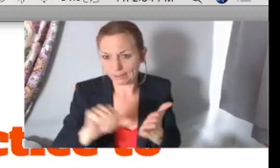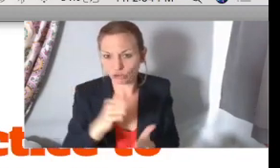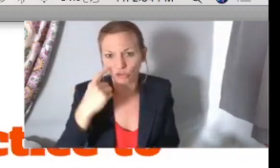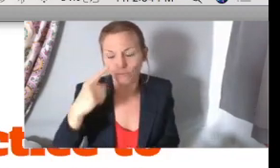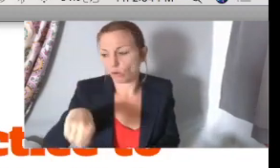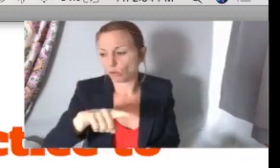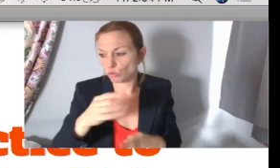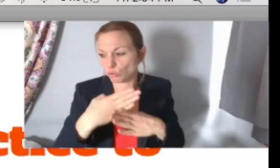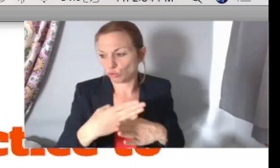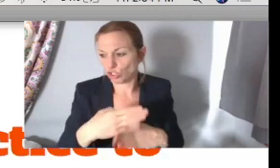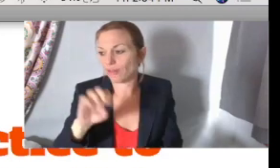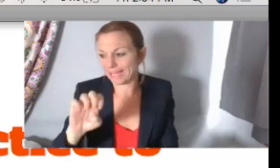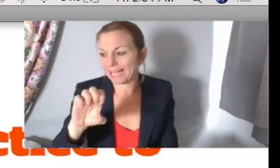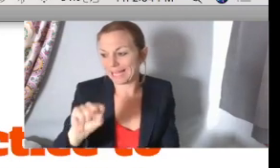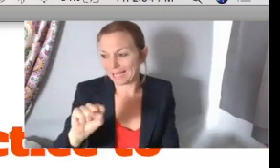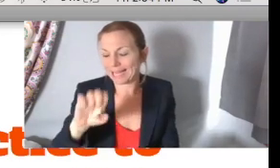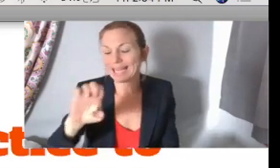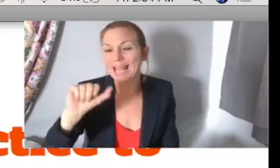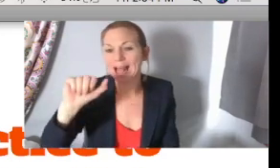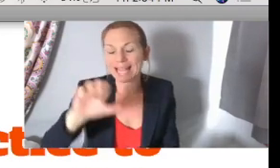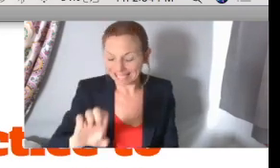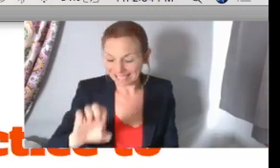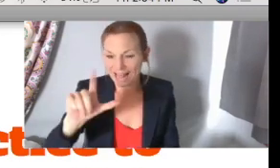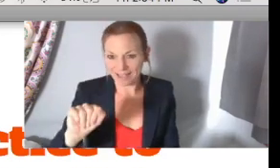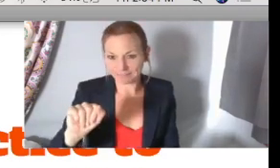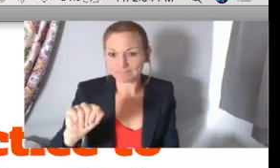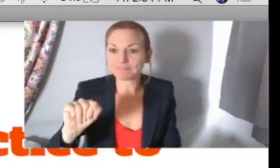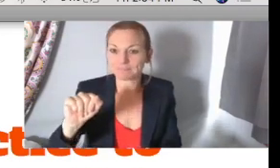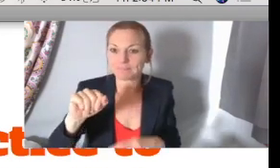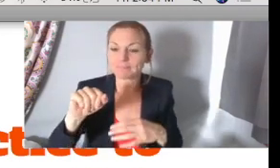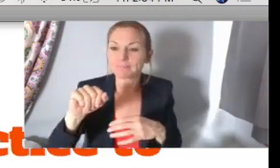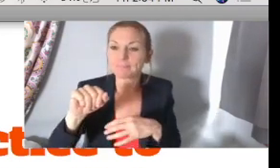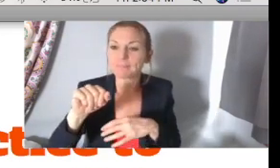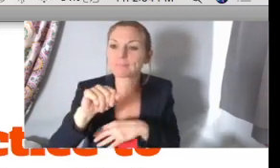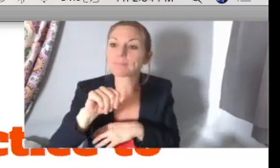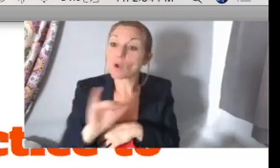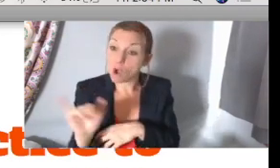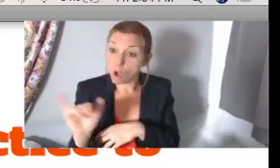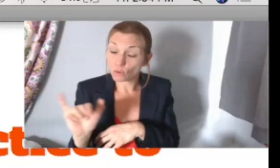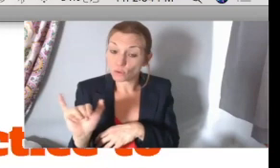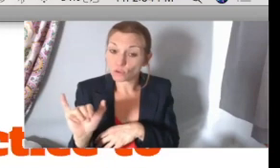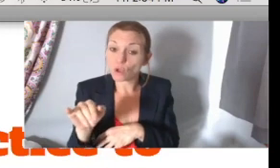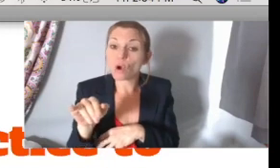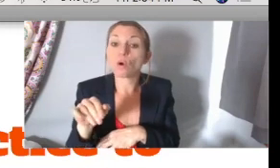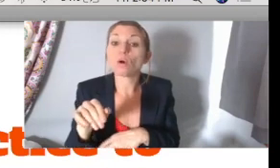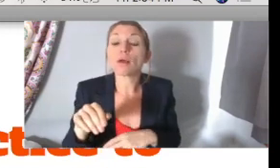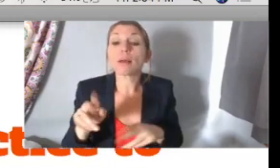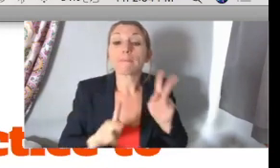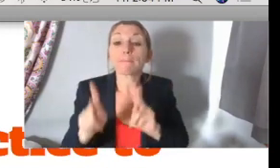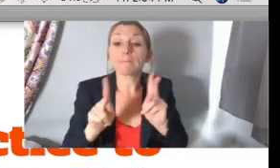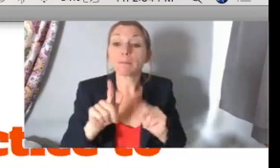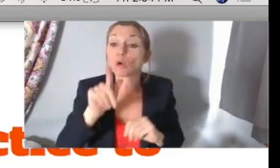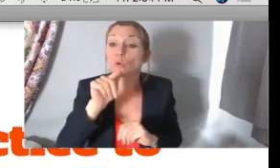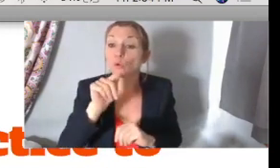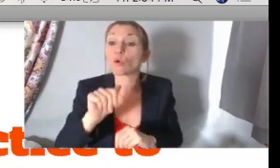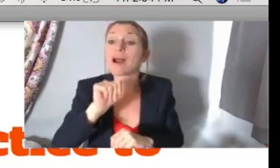And we also wanted to share that you will be able to hide non-video participants